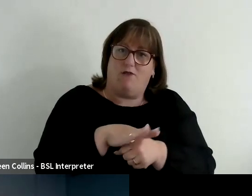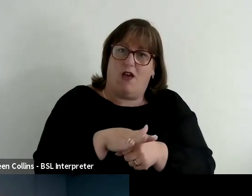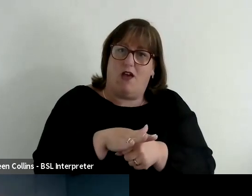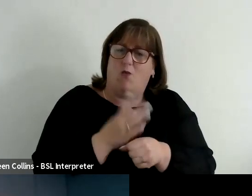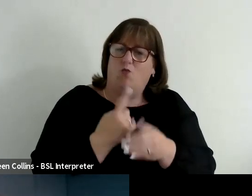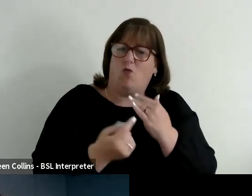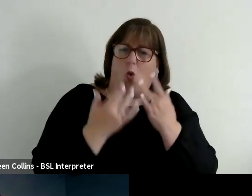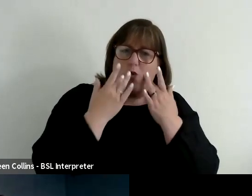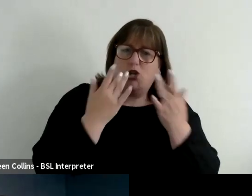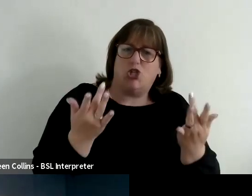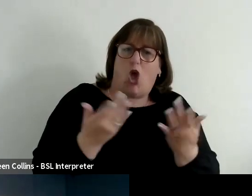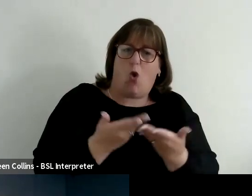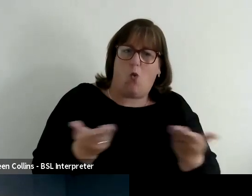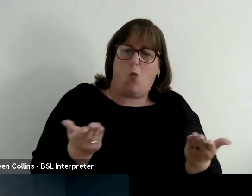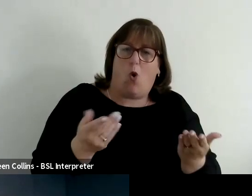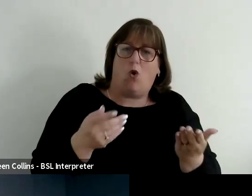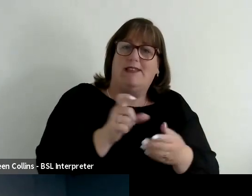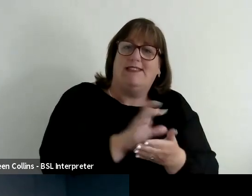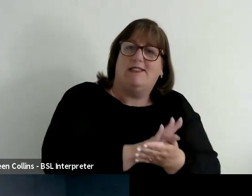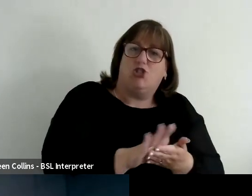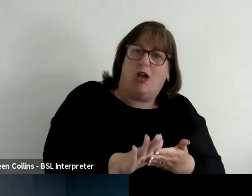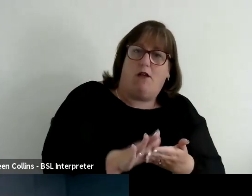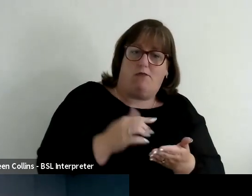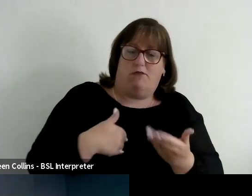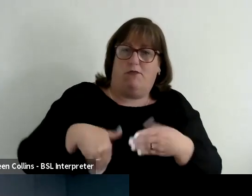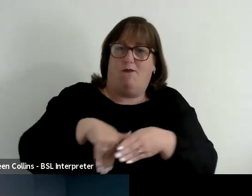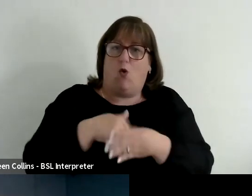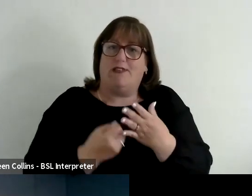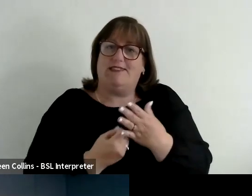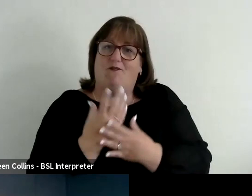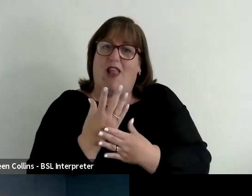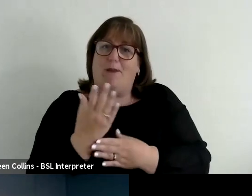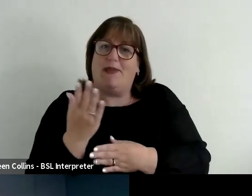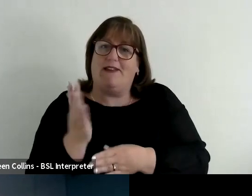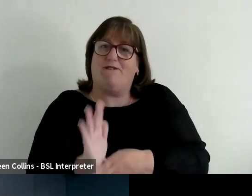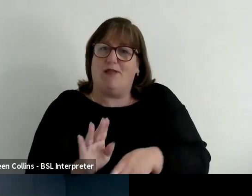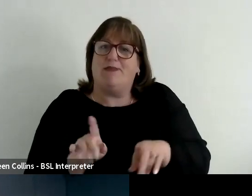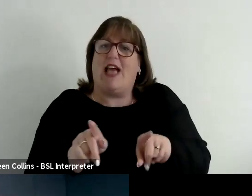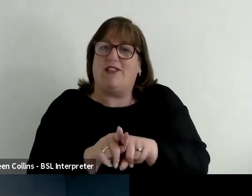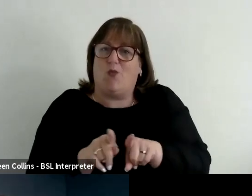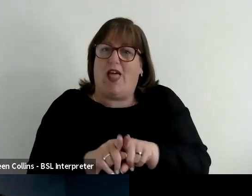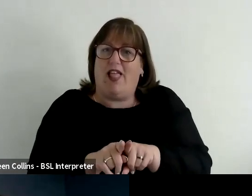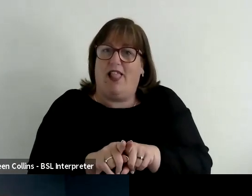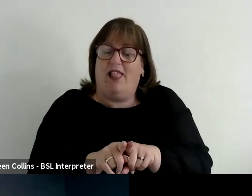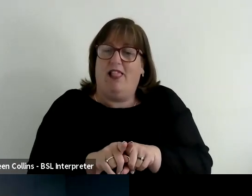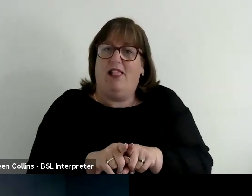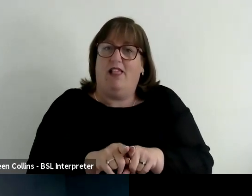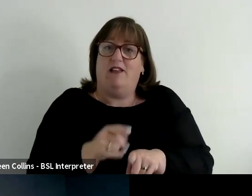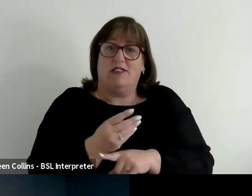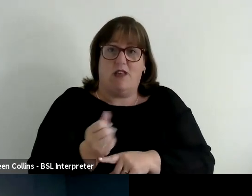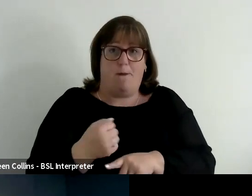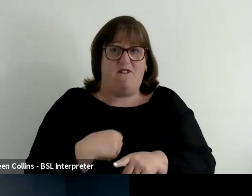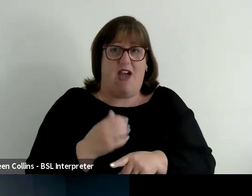the channel, we also get involved in developing films. So some of our films are huge Oscar